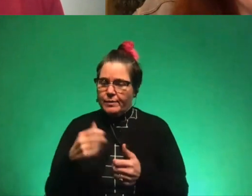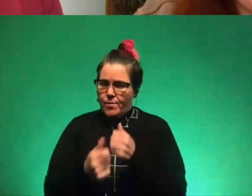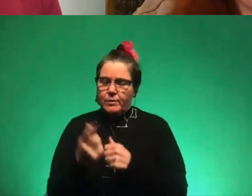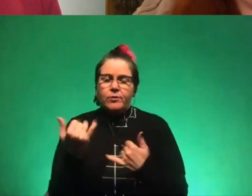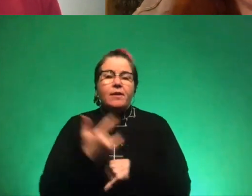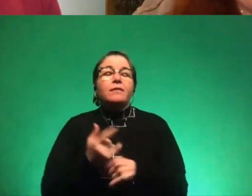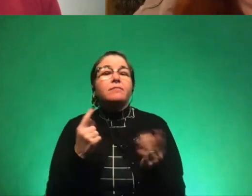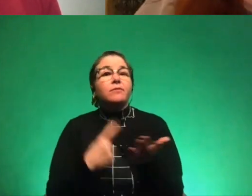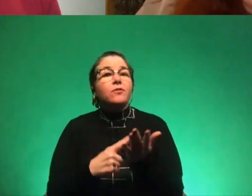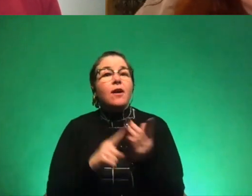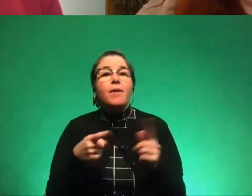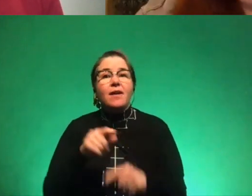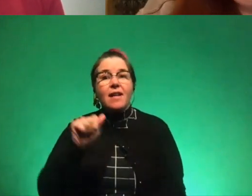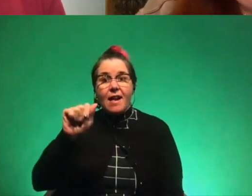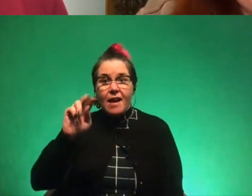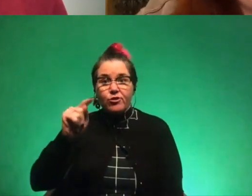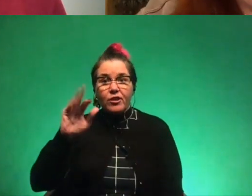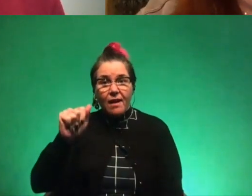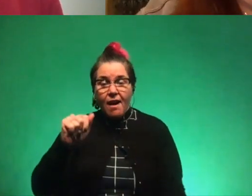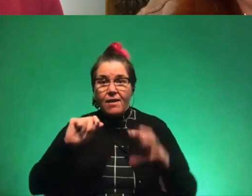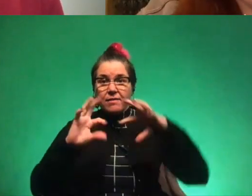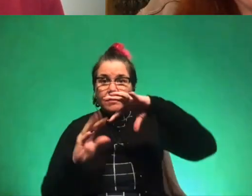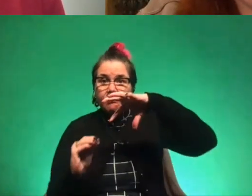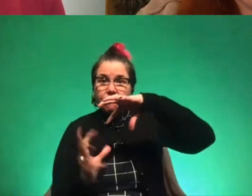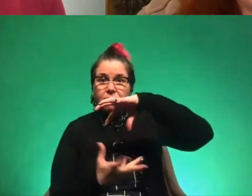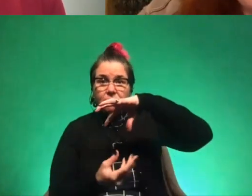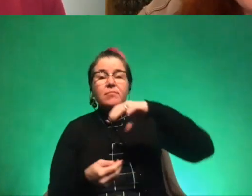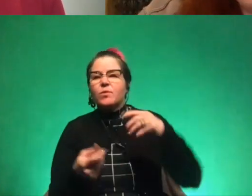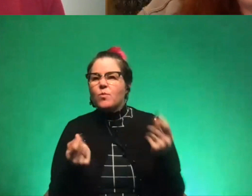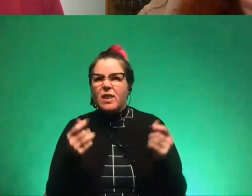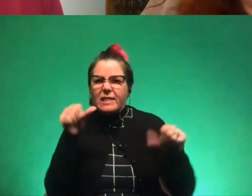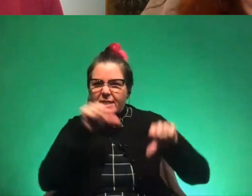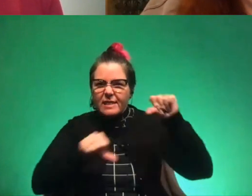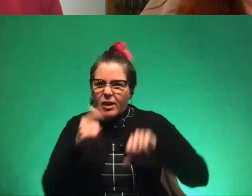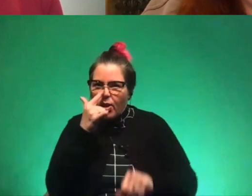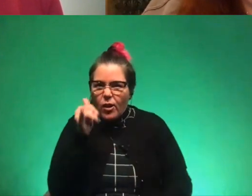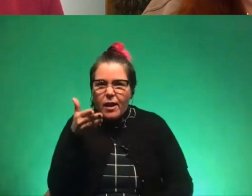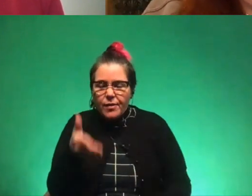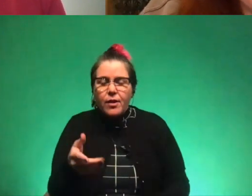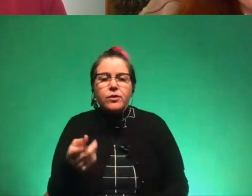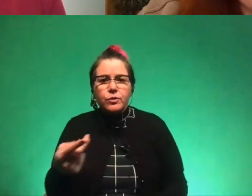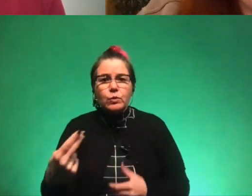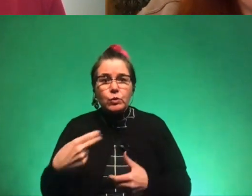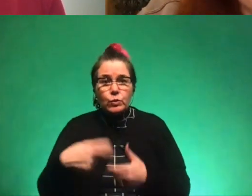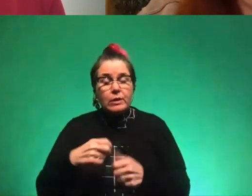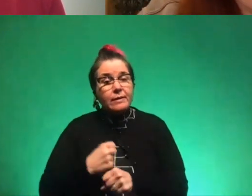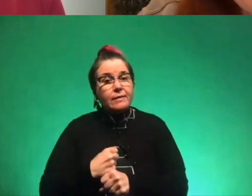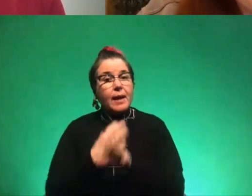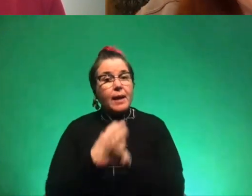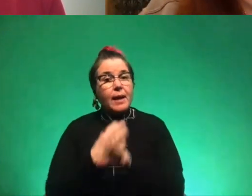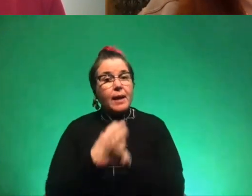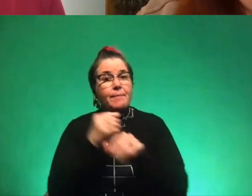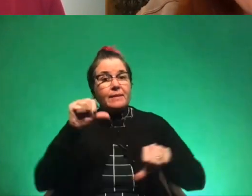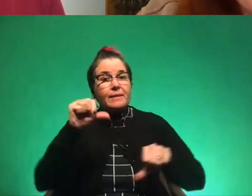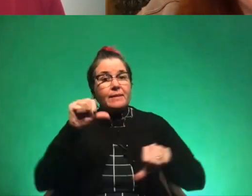today we're going to be talking about Antarctica and what it's like to do science there. So you are joining us through the Skype a Scientist program, as you're